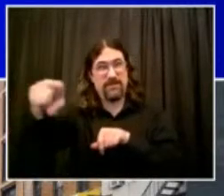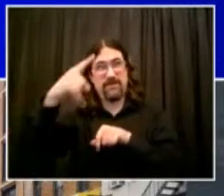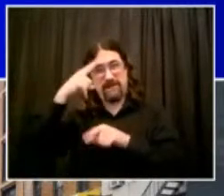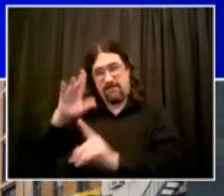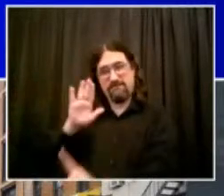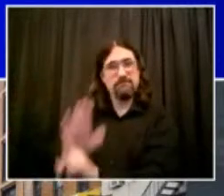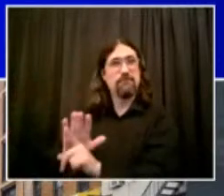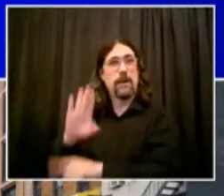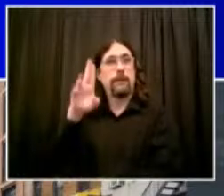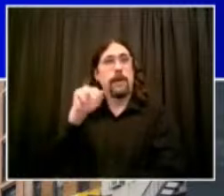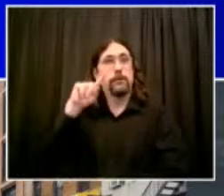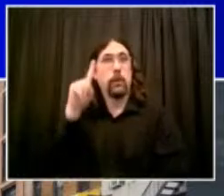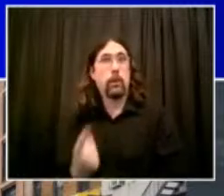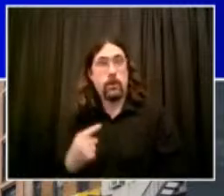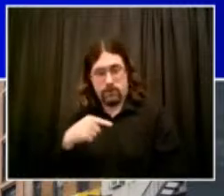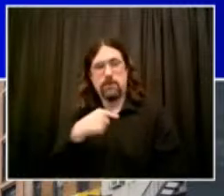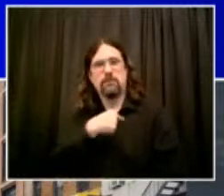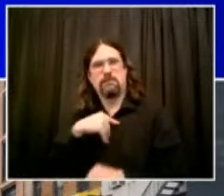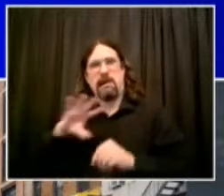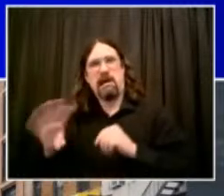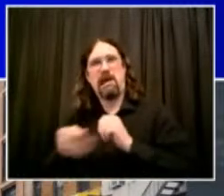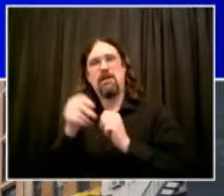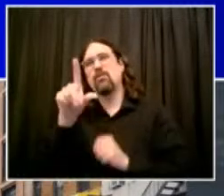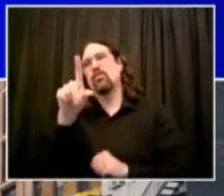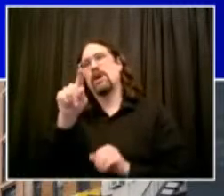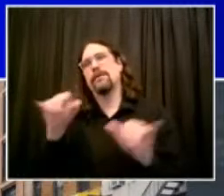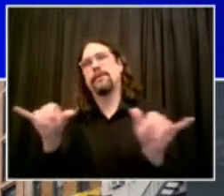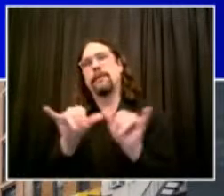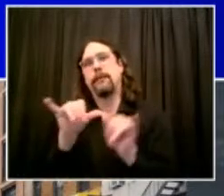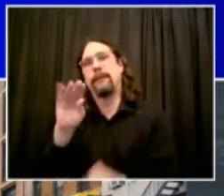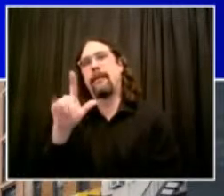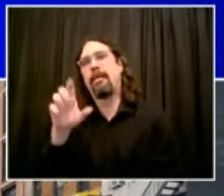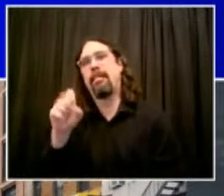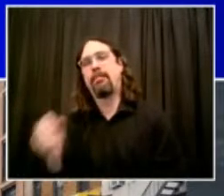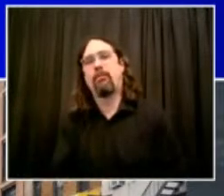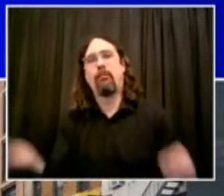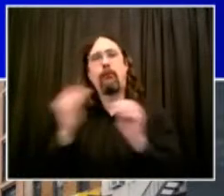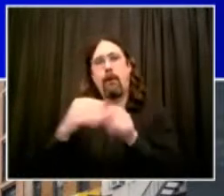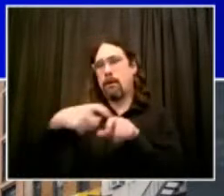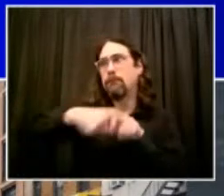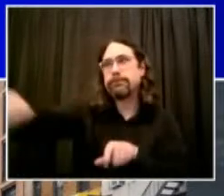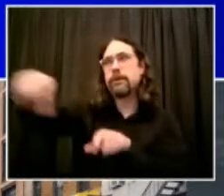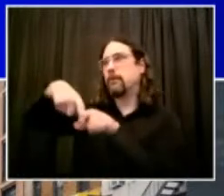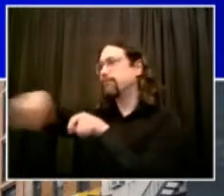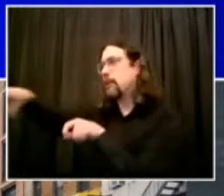These 20 new miles of busways and bus lanes are going to help over